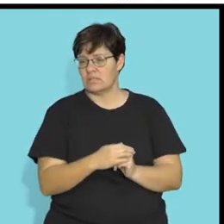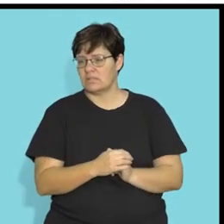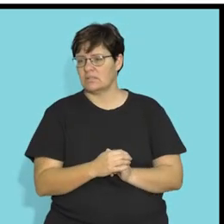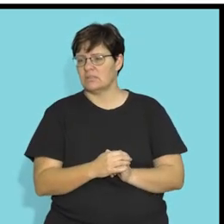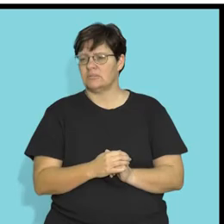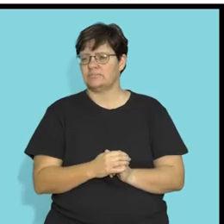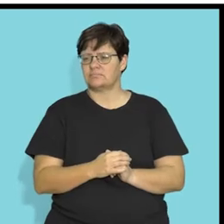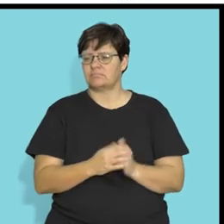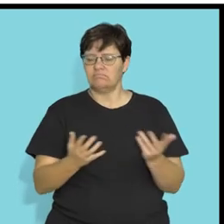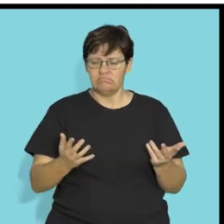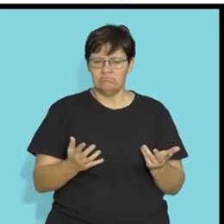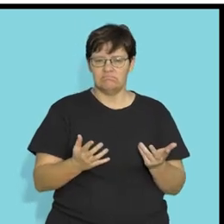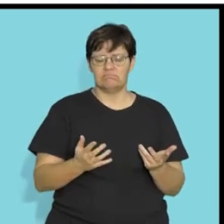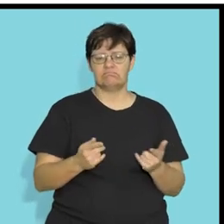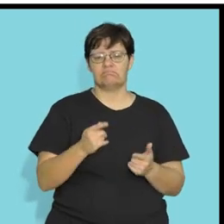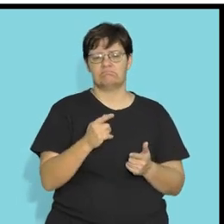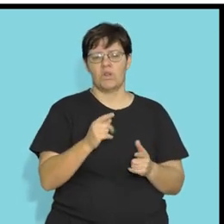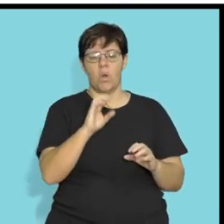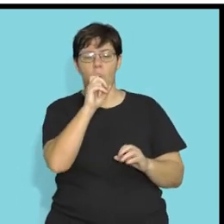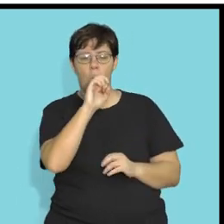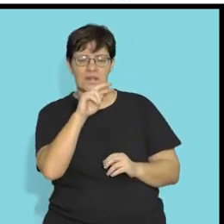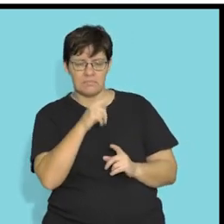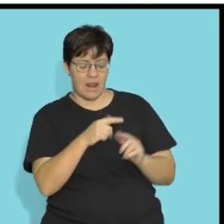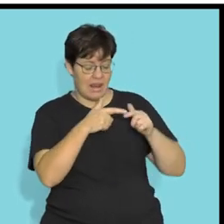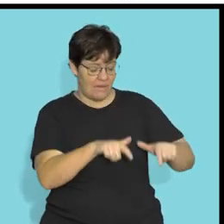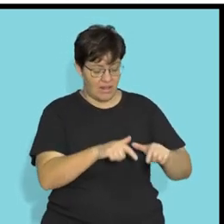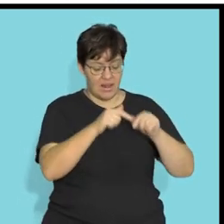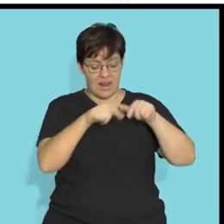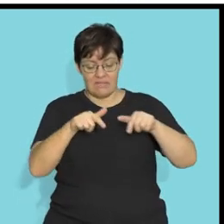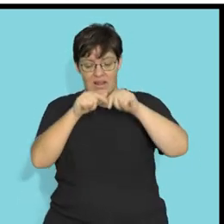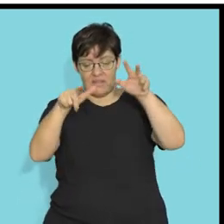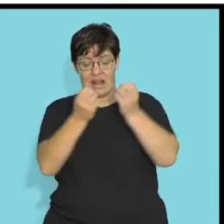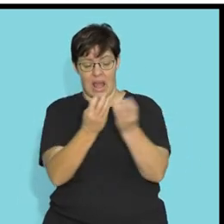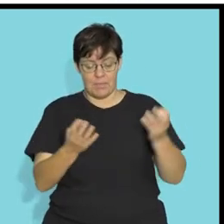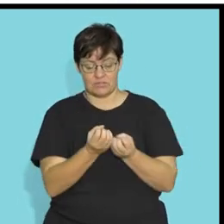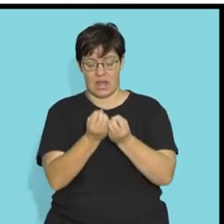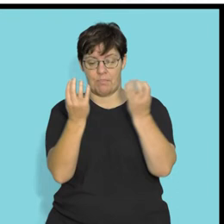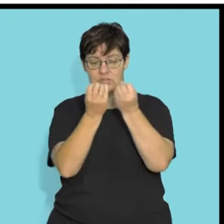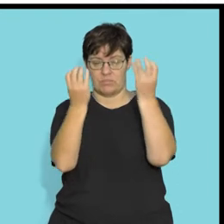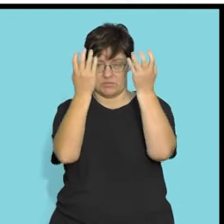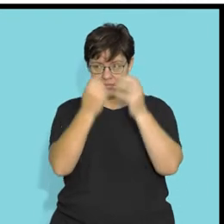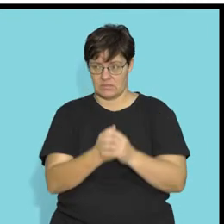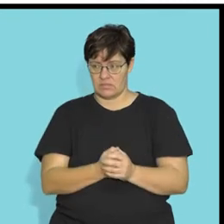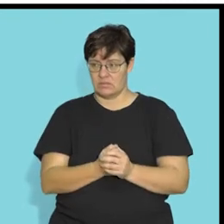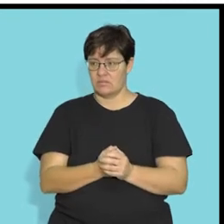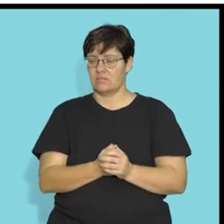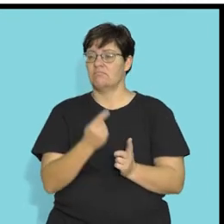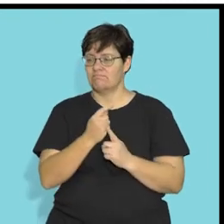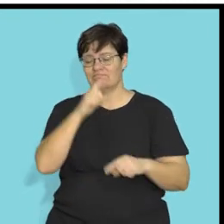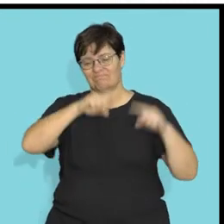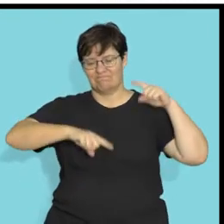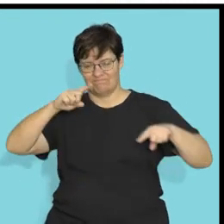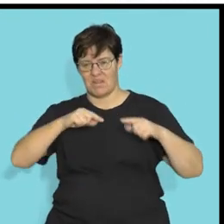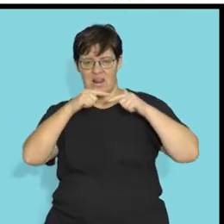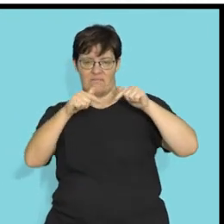a relative amount of organisms at the different trophic levels in an ecosystem. So they could show the number of organisms at a